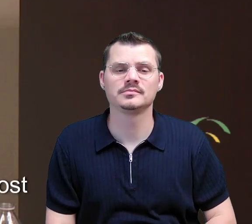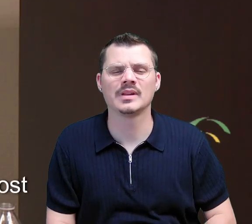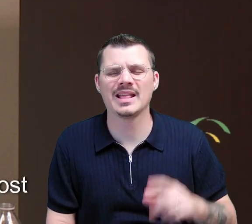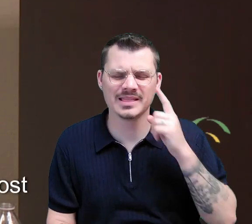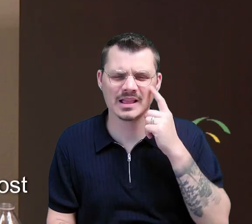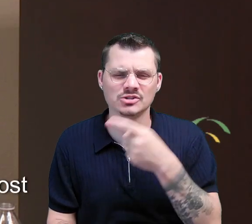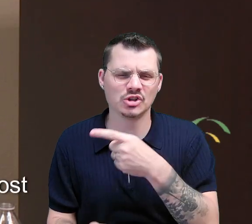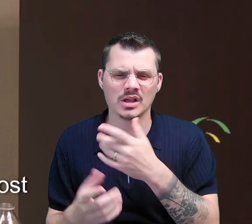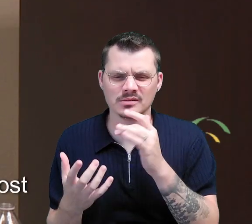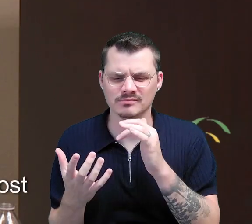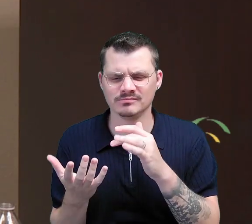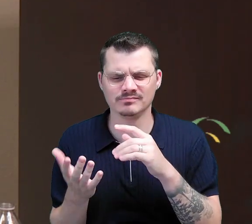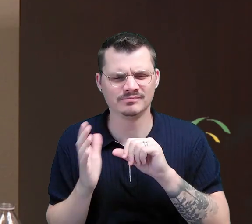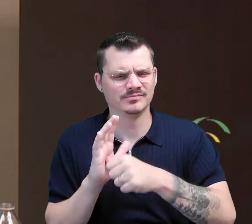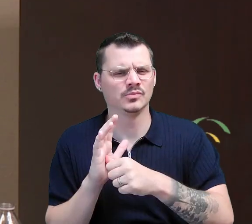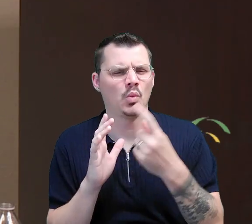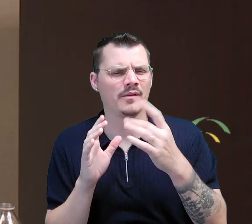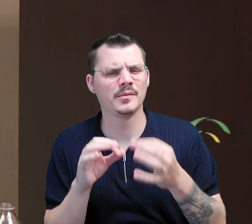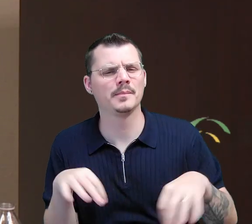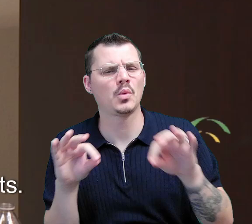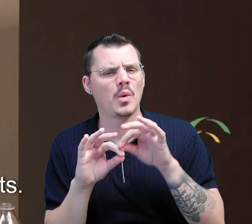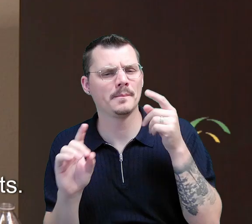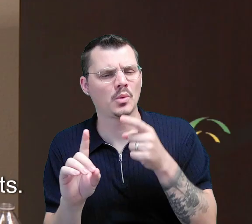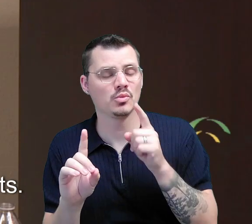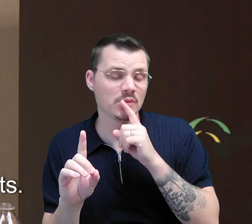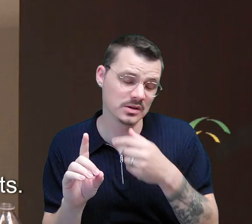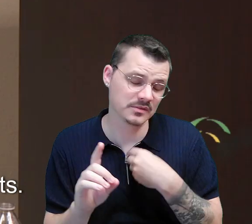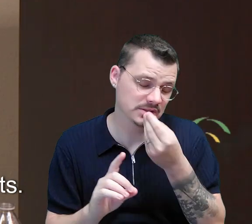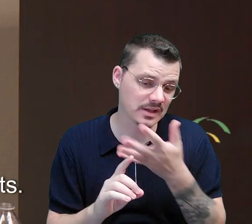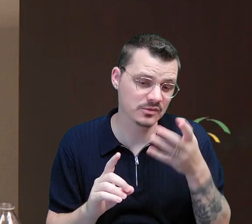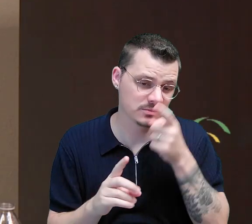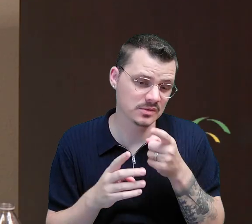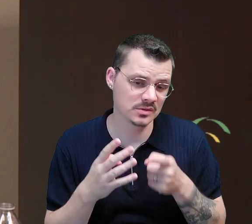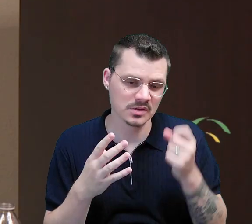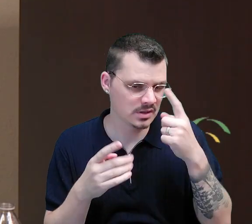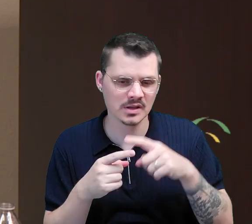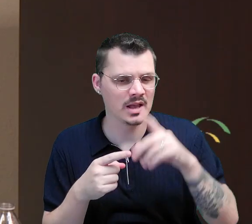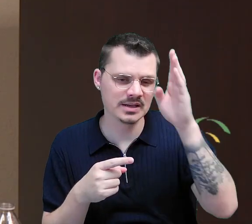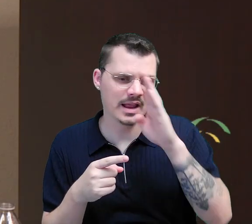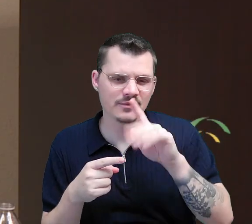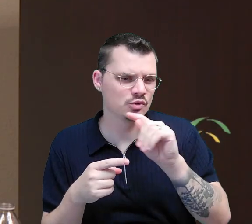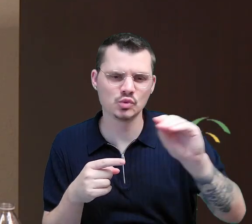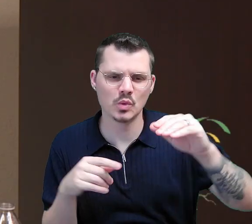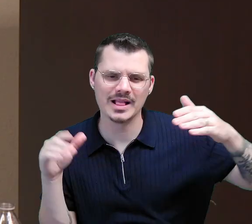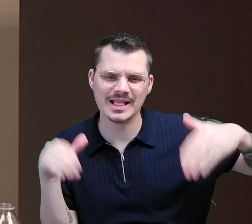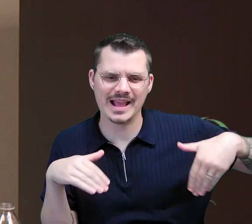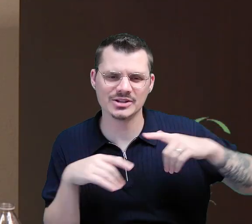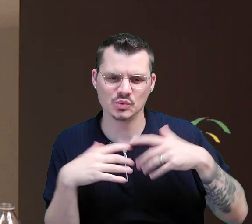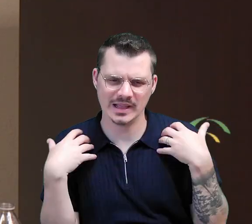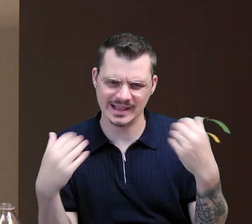She illustrates, I think, one of the most important points. Well, there's several important points. First, it's never too late to